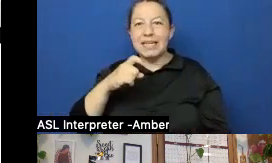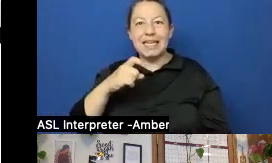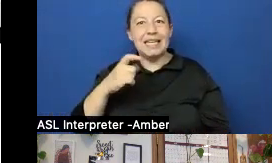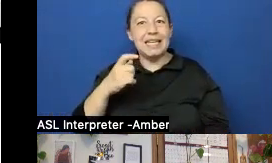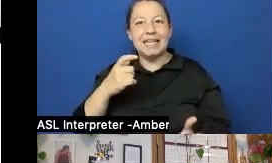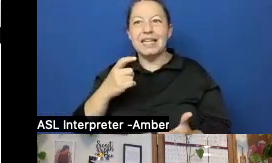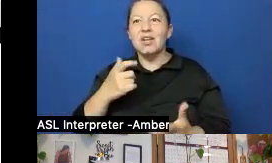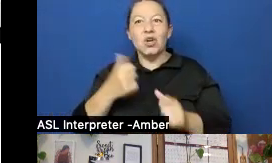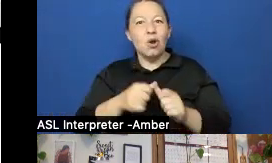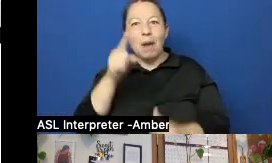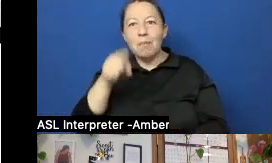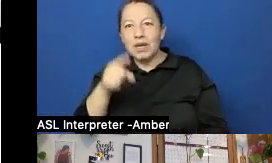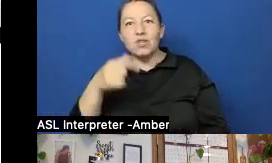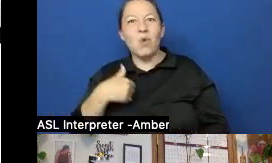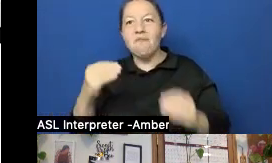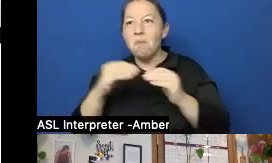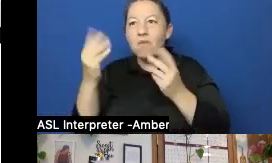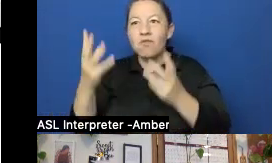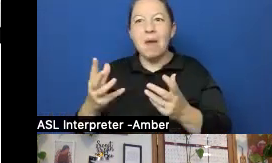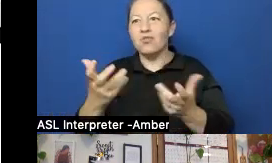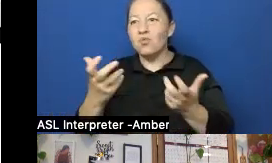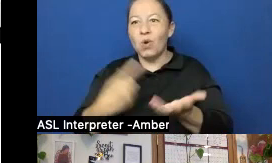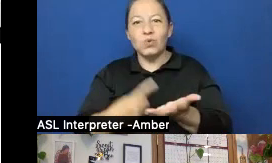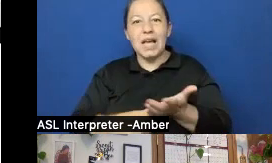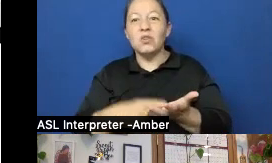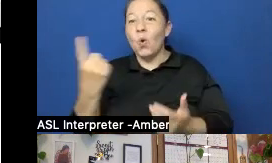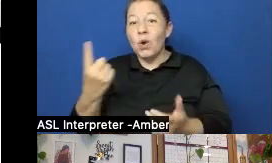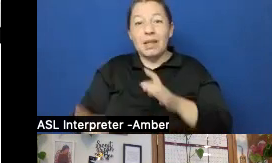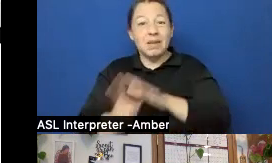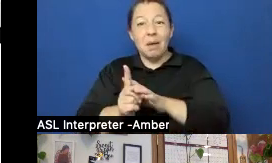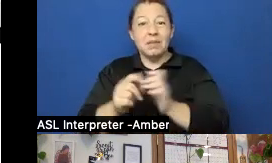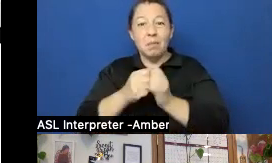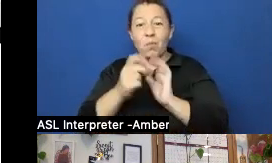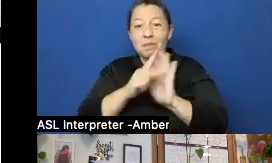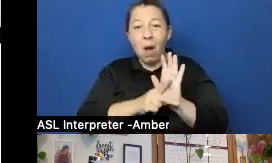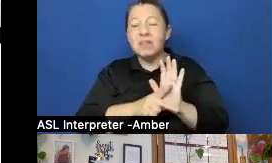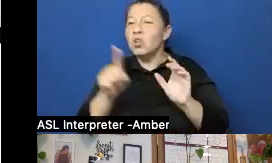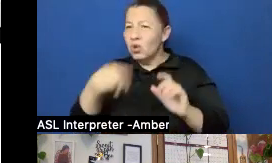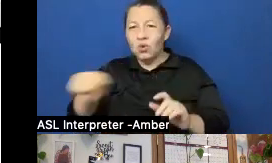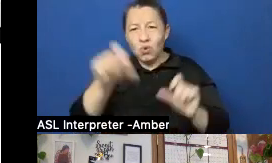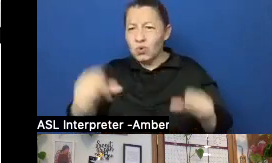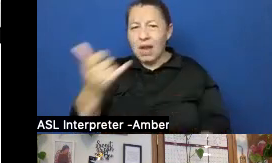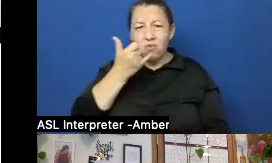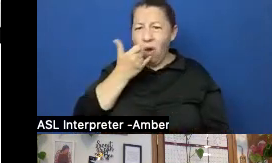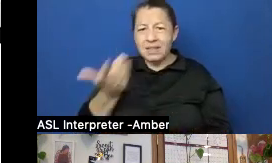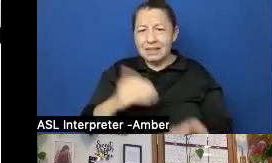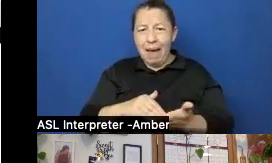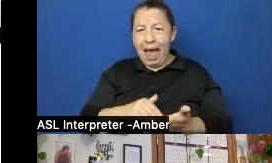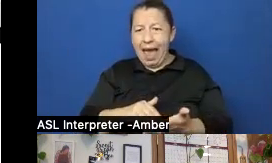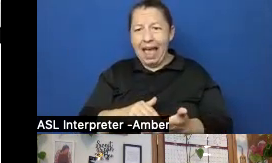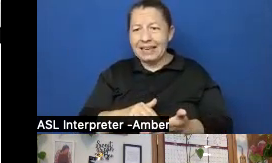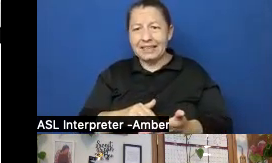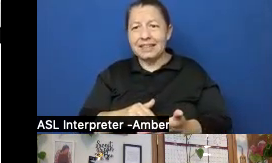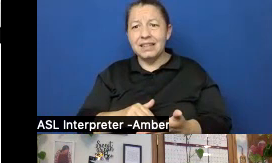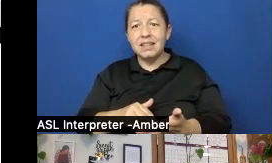that you want to talk about, or something comes up with policies, you can call us back and